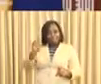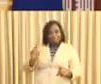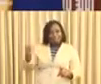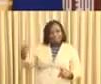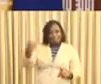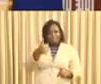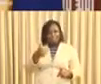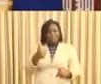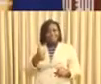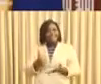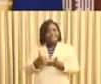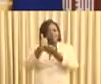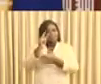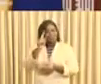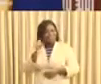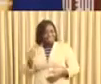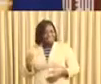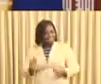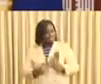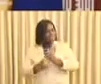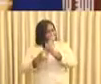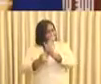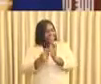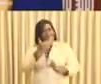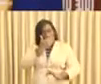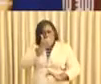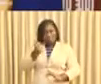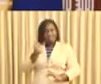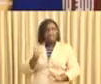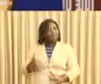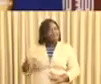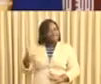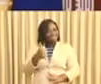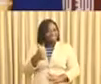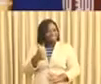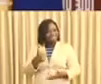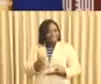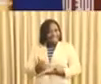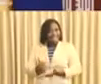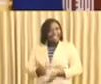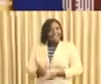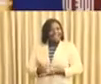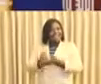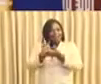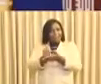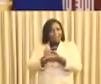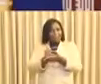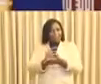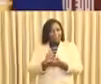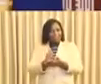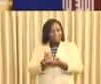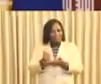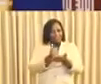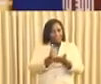of who we are. The solidarity and humanity on display in these past days fills me with even